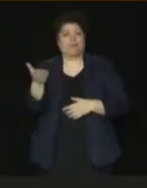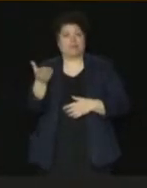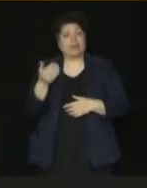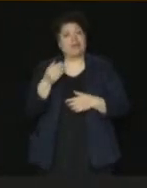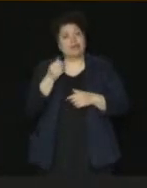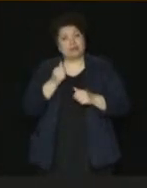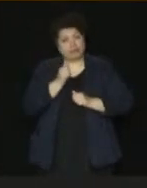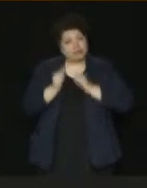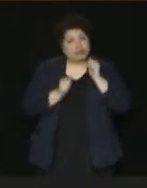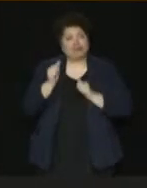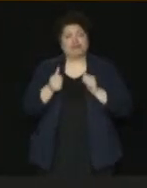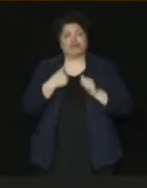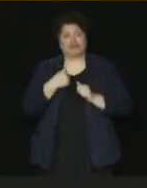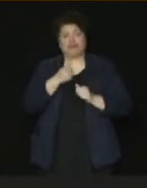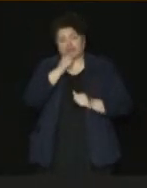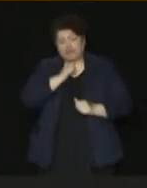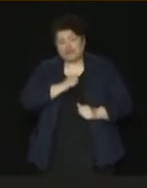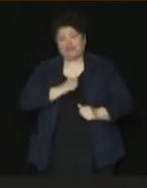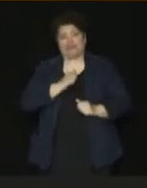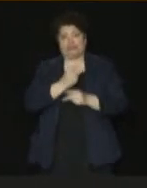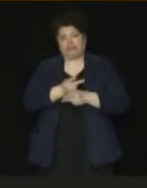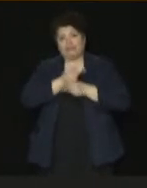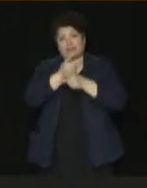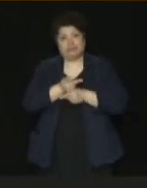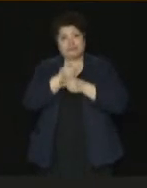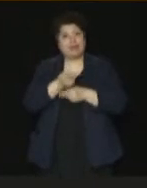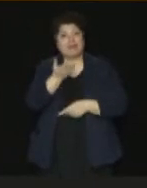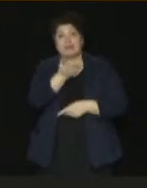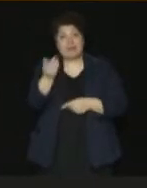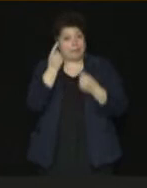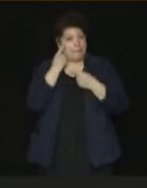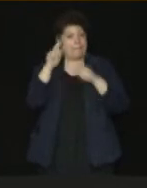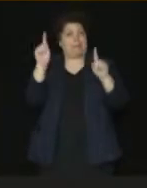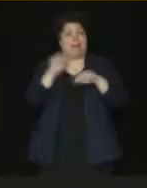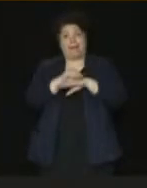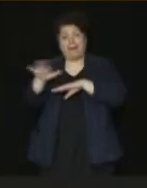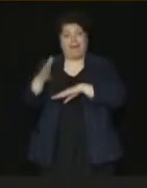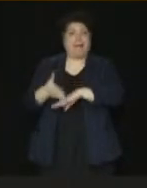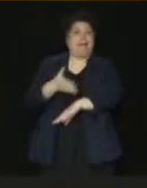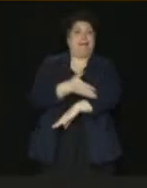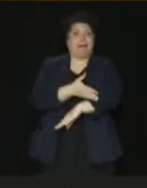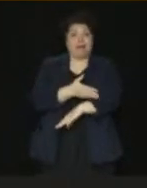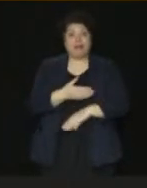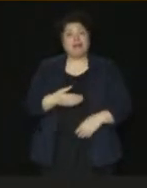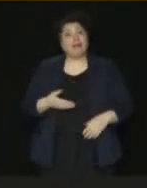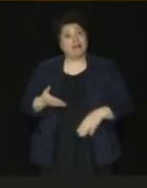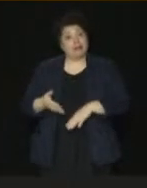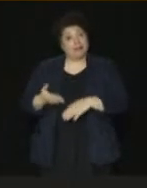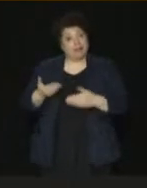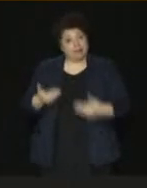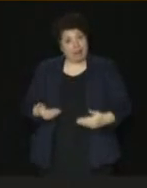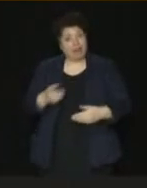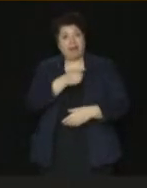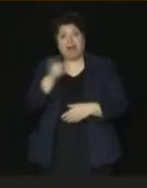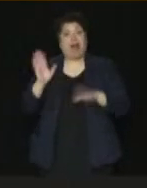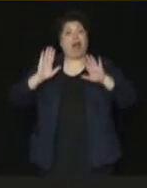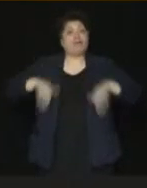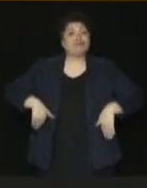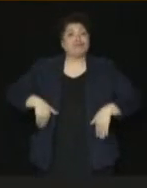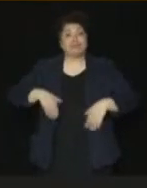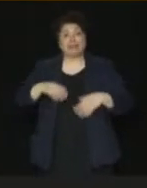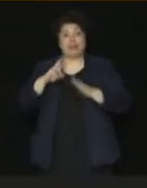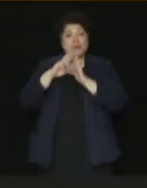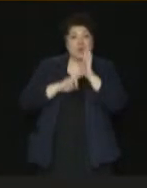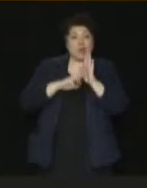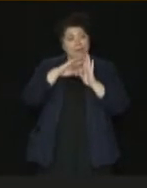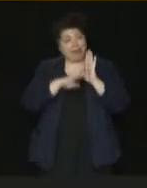the right thing. Your actions are making a difference, but we can't let our guard down now. Doubling down is how